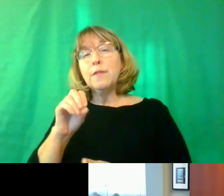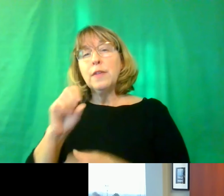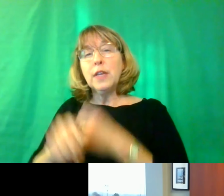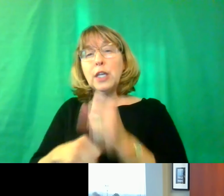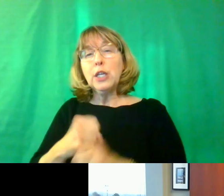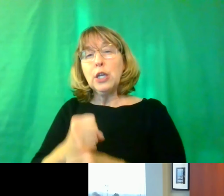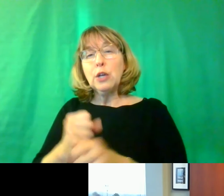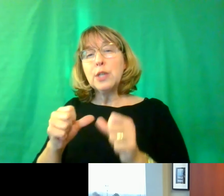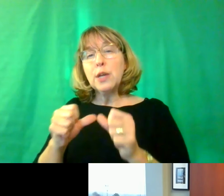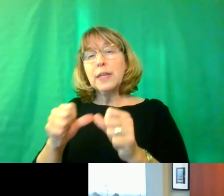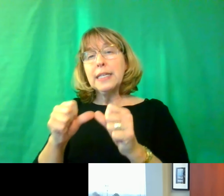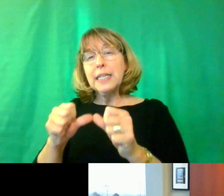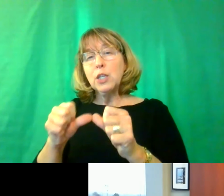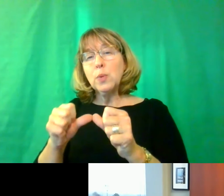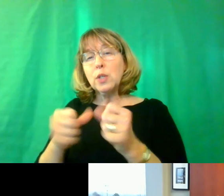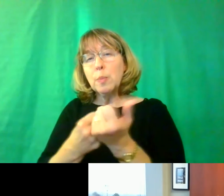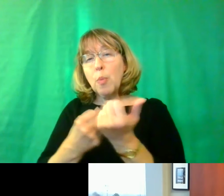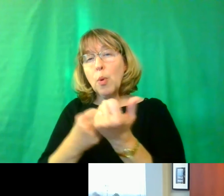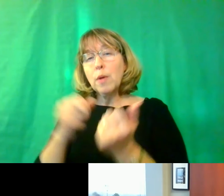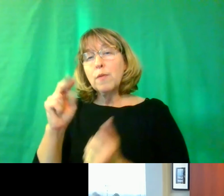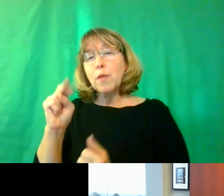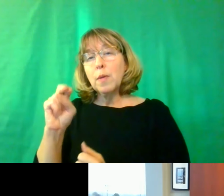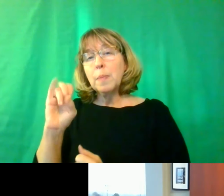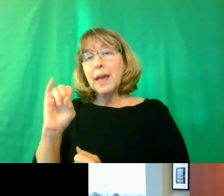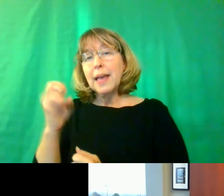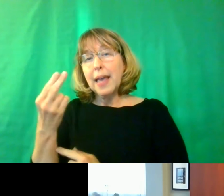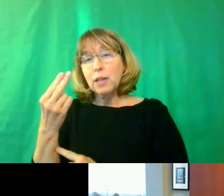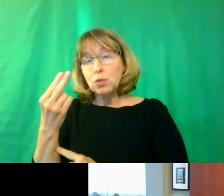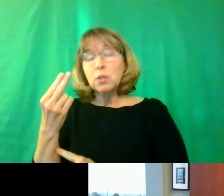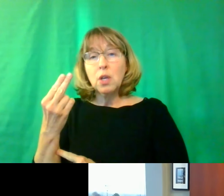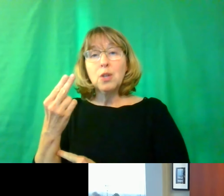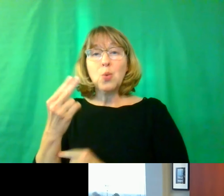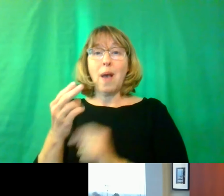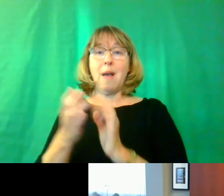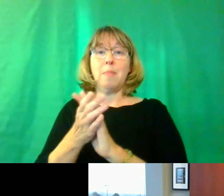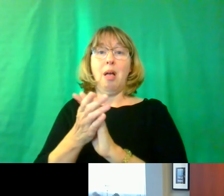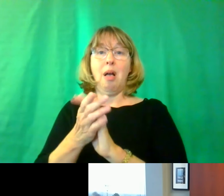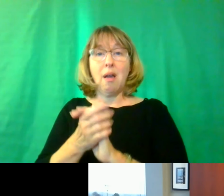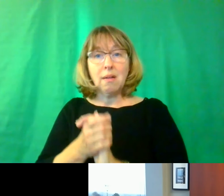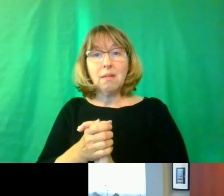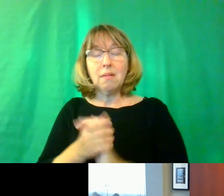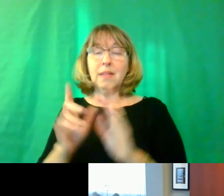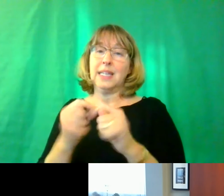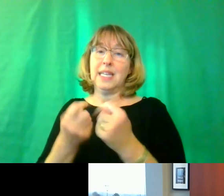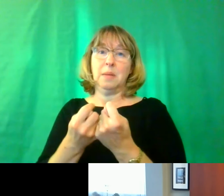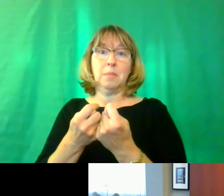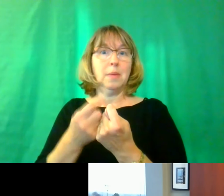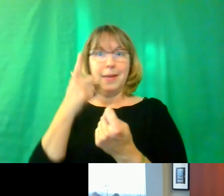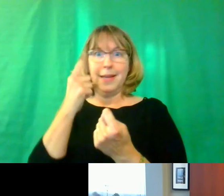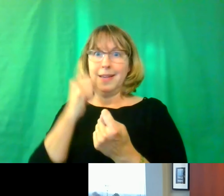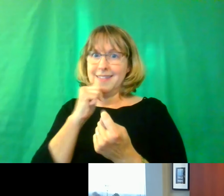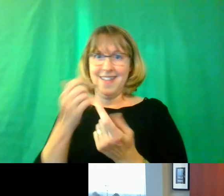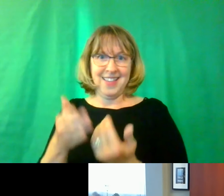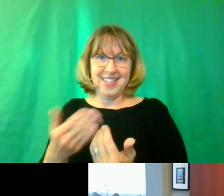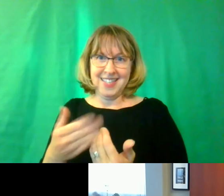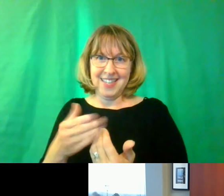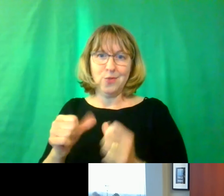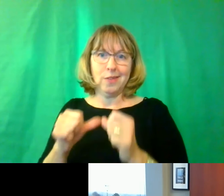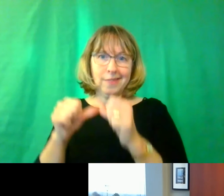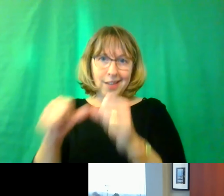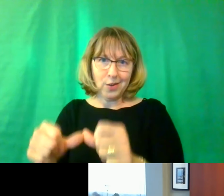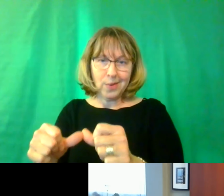support that the center has had from the NIH. And I applaud the team for maintaining that because it's not an easy feat. But I think, too, it's